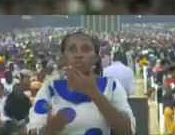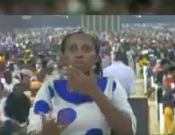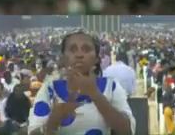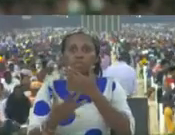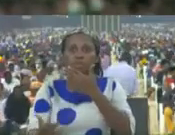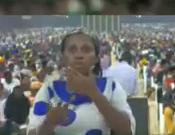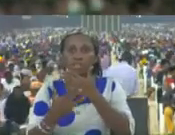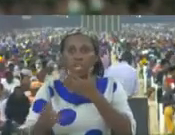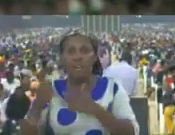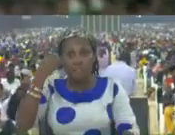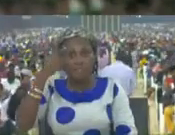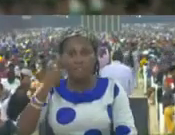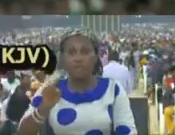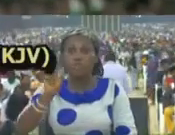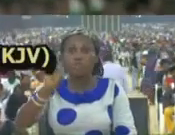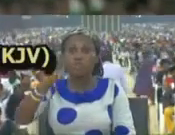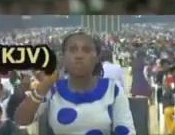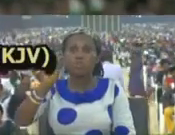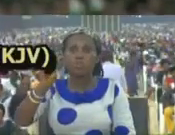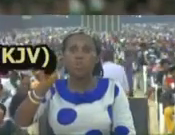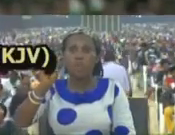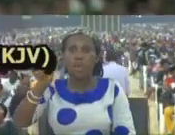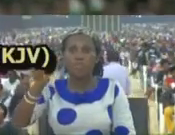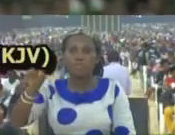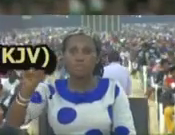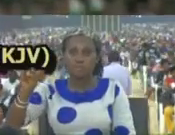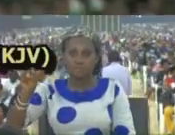For 12 years,